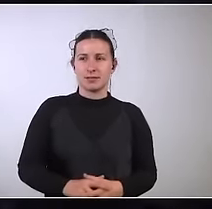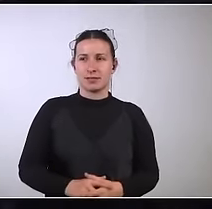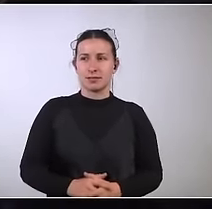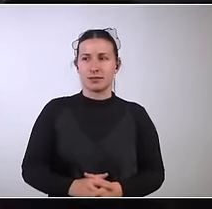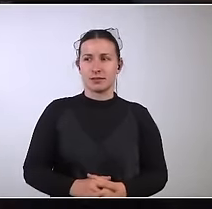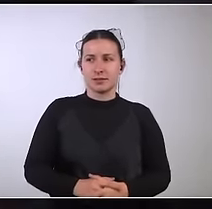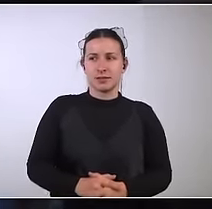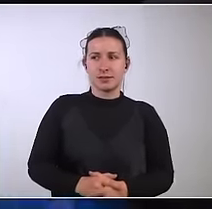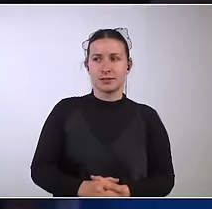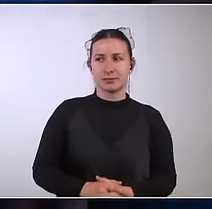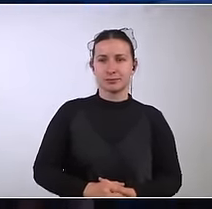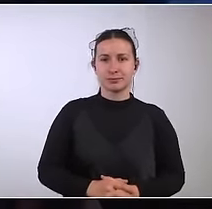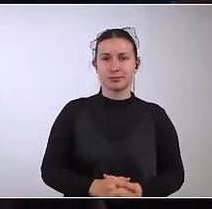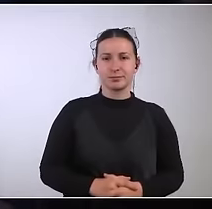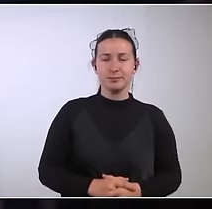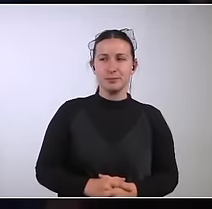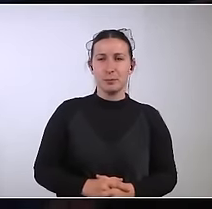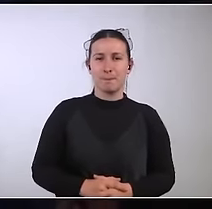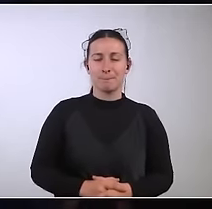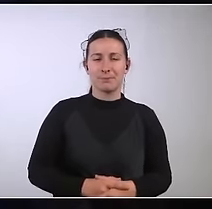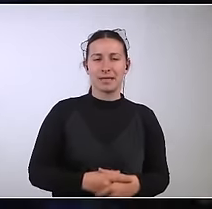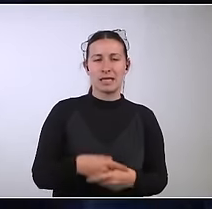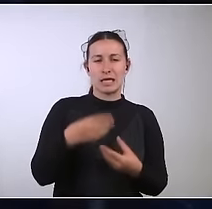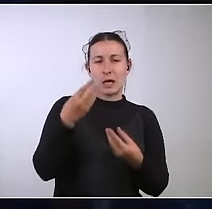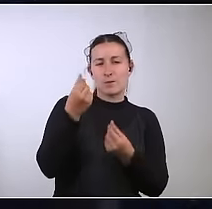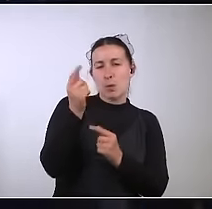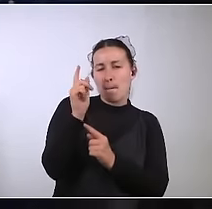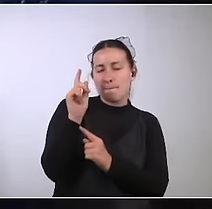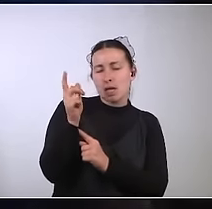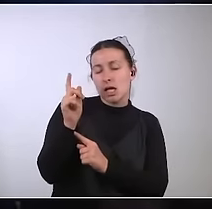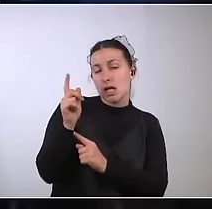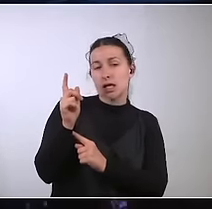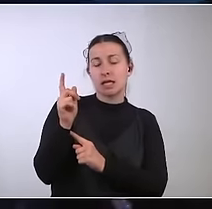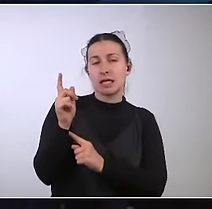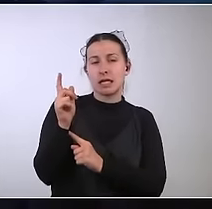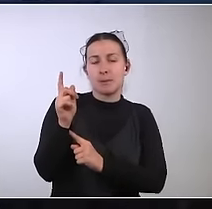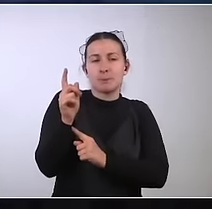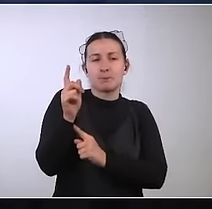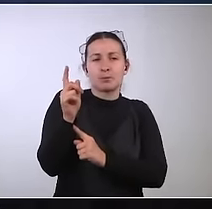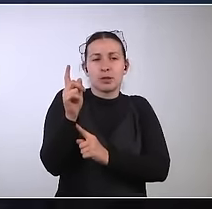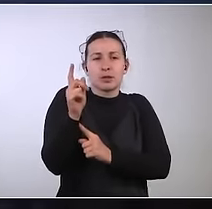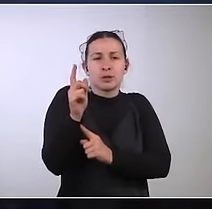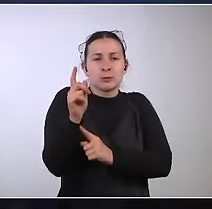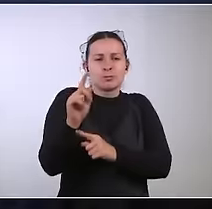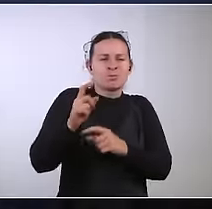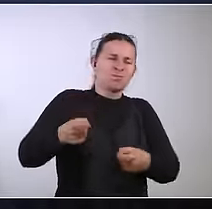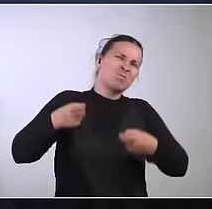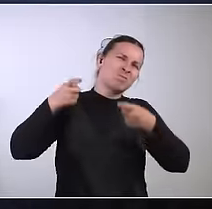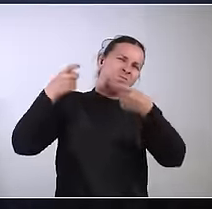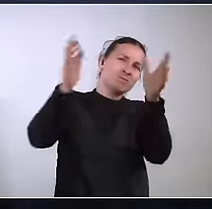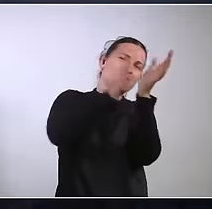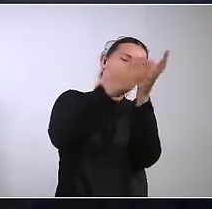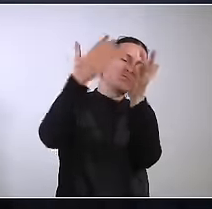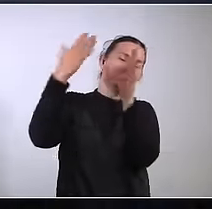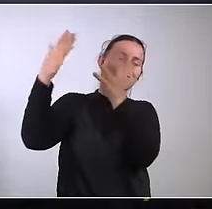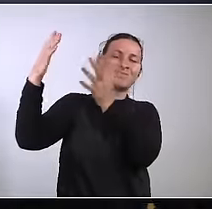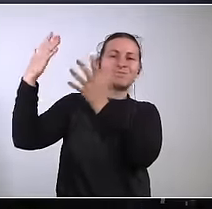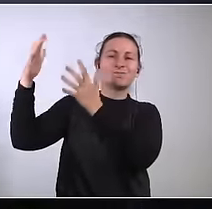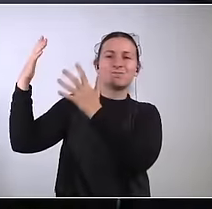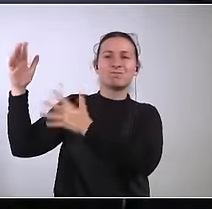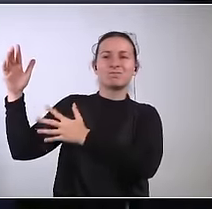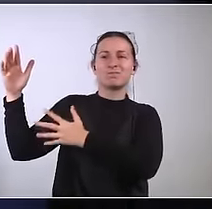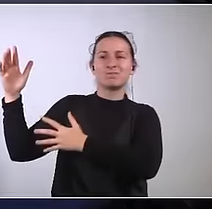I wonder if for just a couple of minutes right now, we can just muster up a praise unto God.